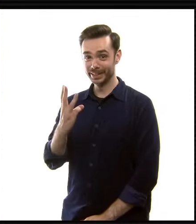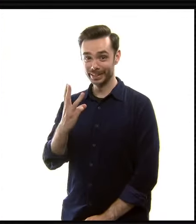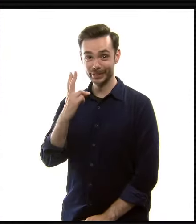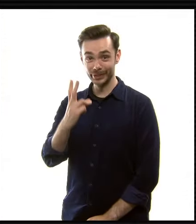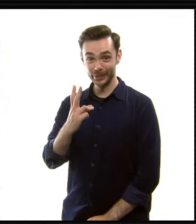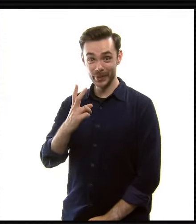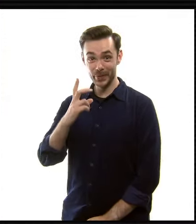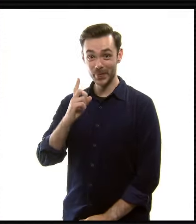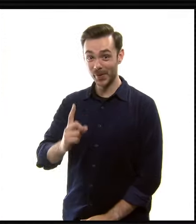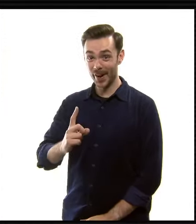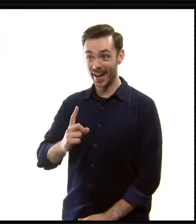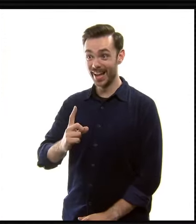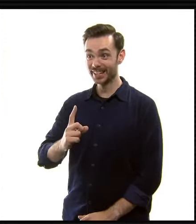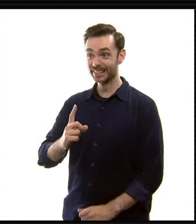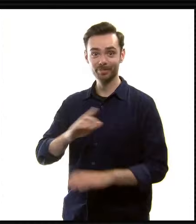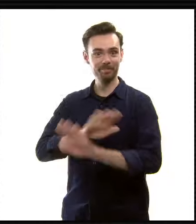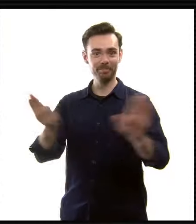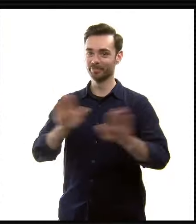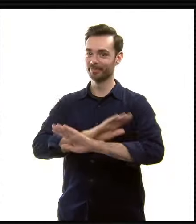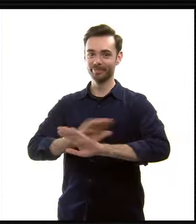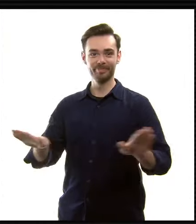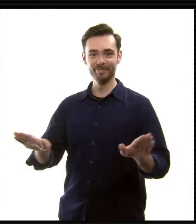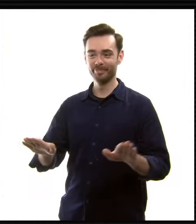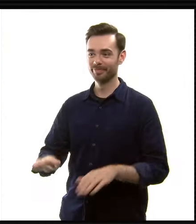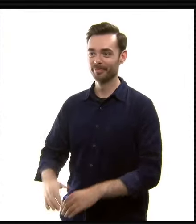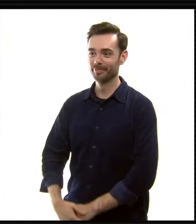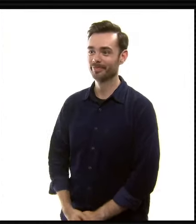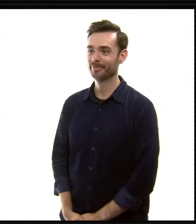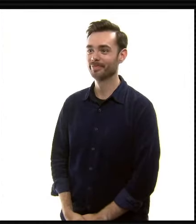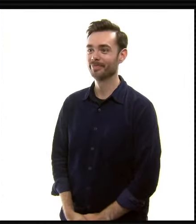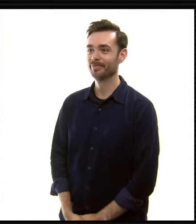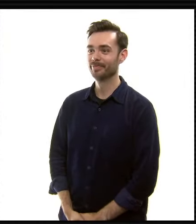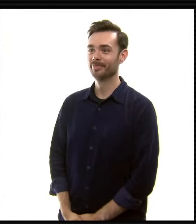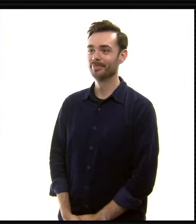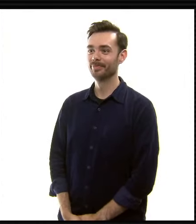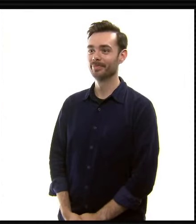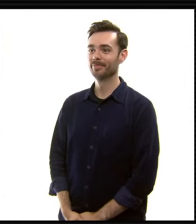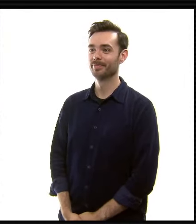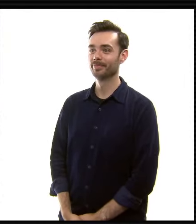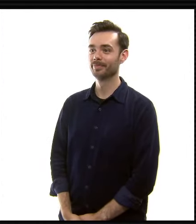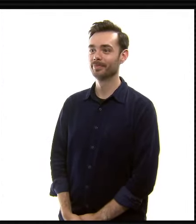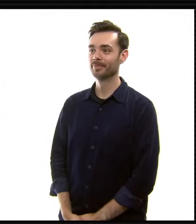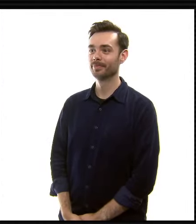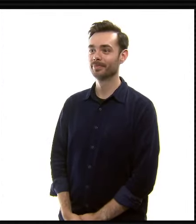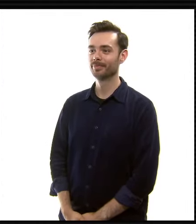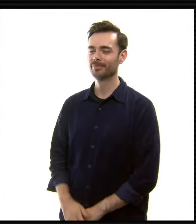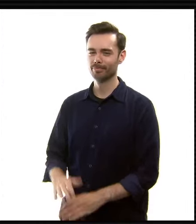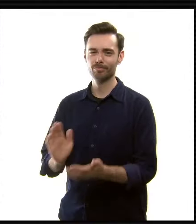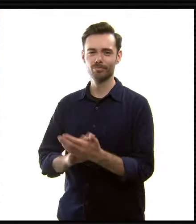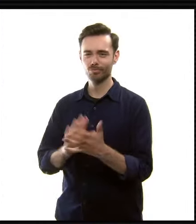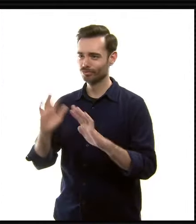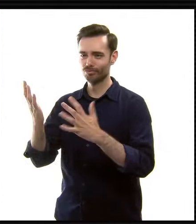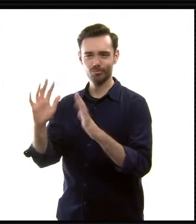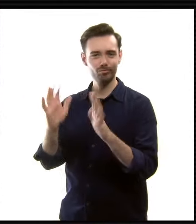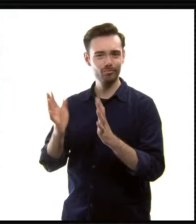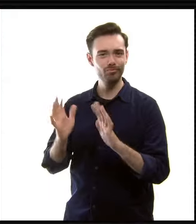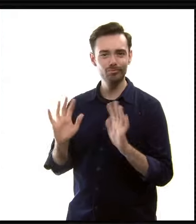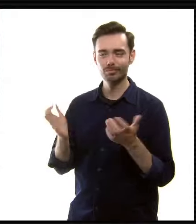All right, time's up. Oh, okay, last part. Stop it. Round of applause. Great